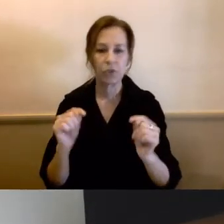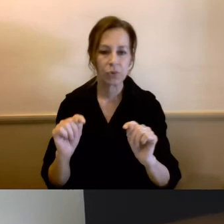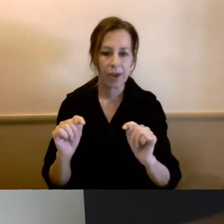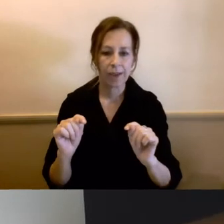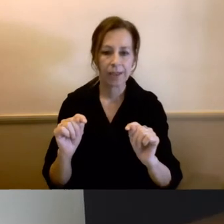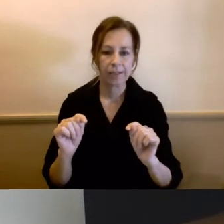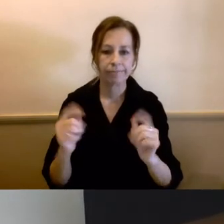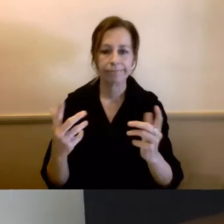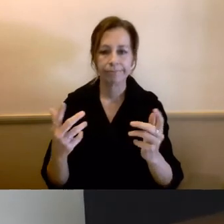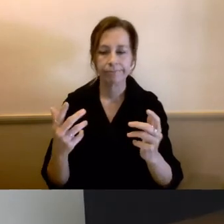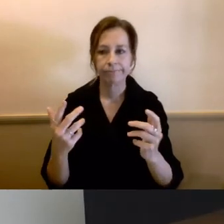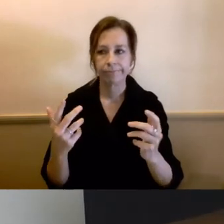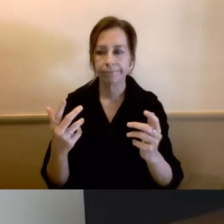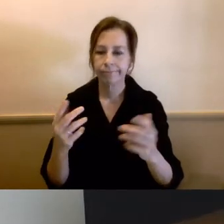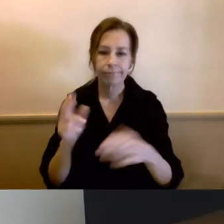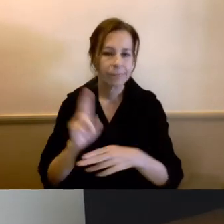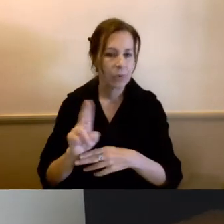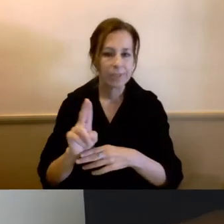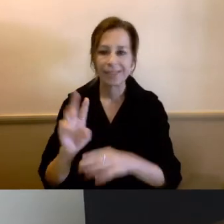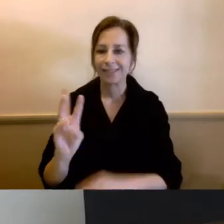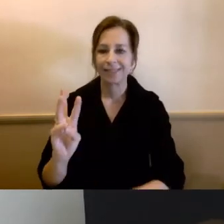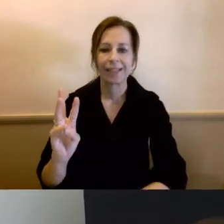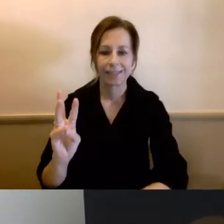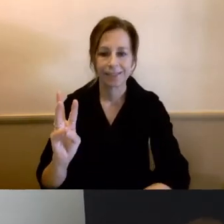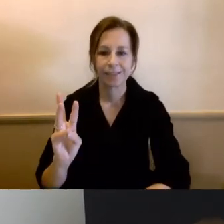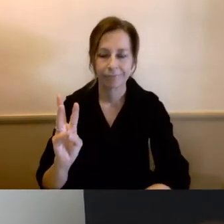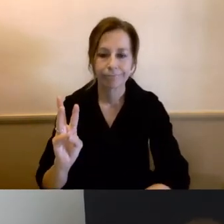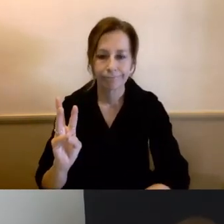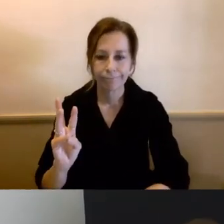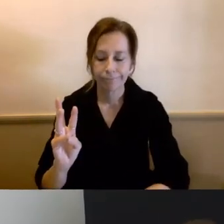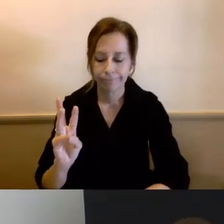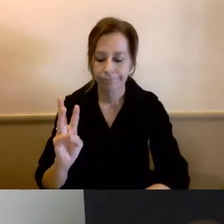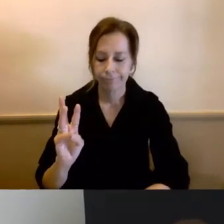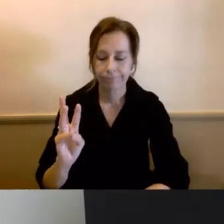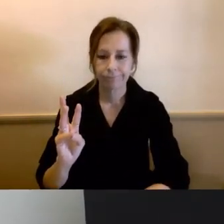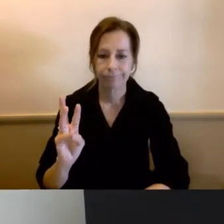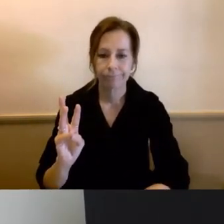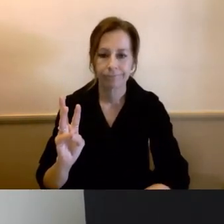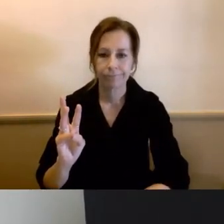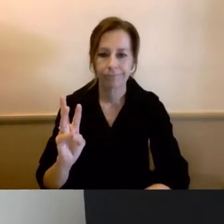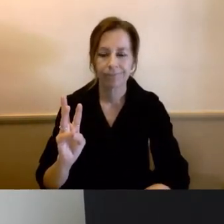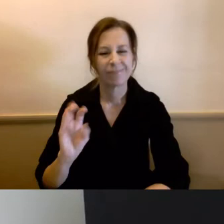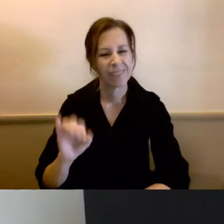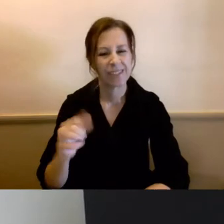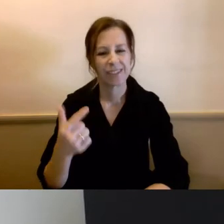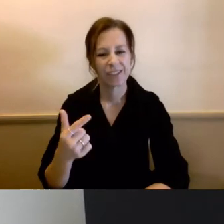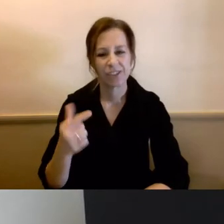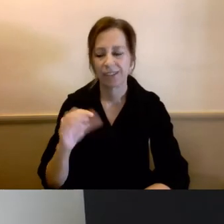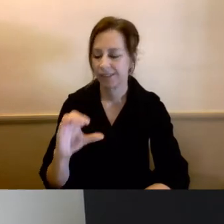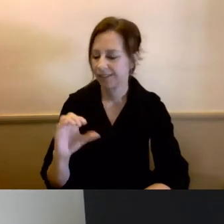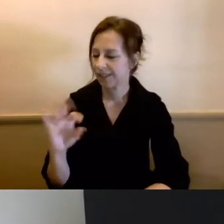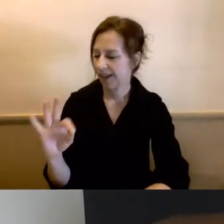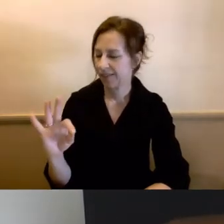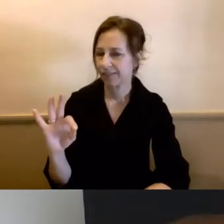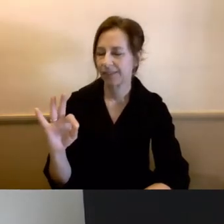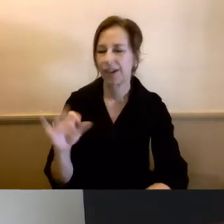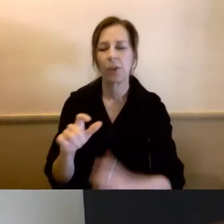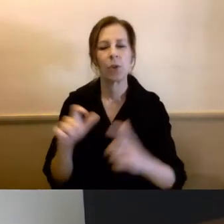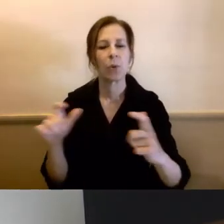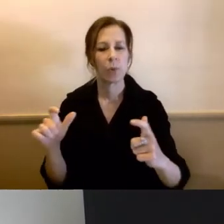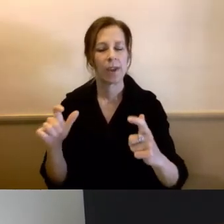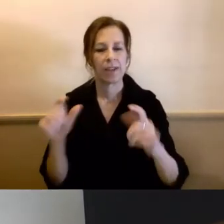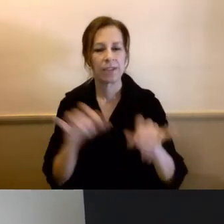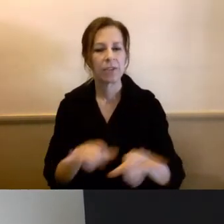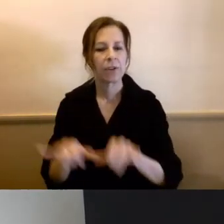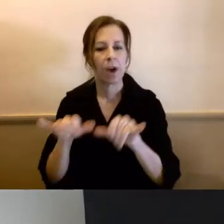Let's try by, let's do it by 6, because 6 is the GCF, the greatest common factor.